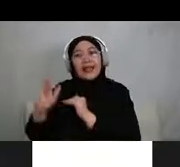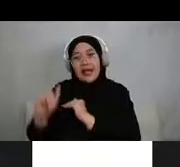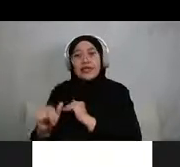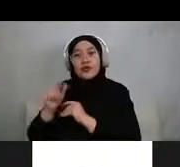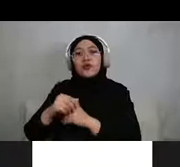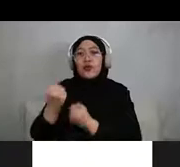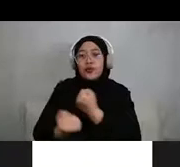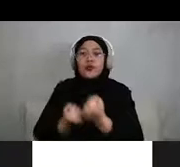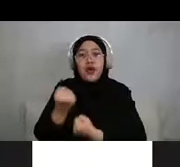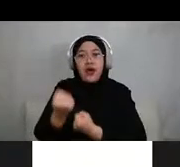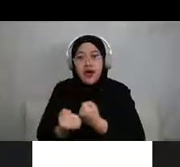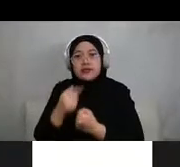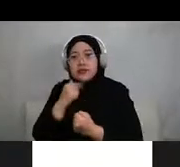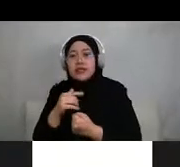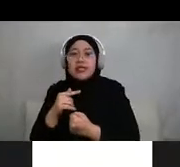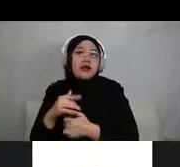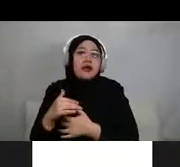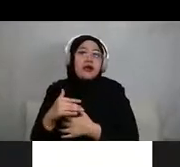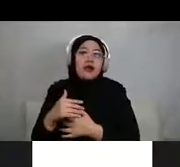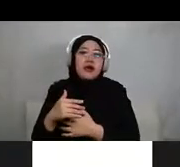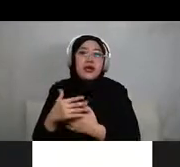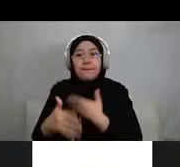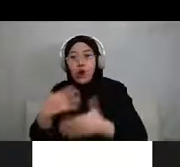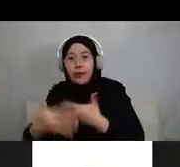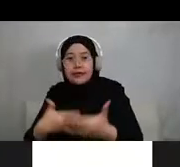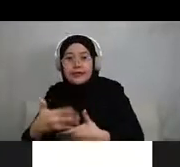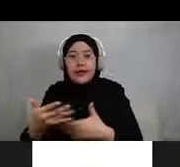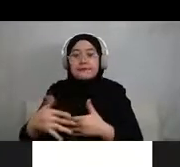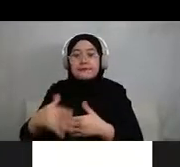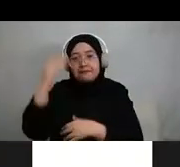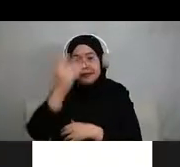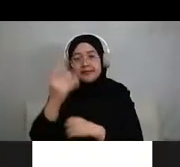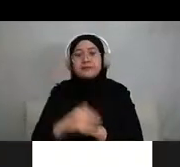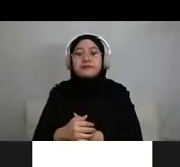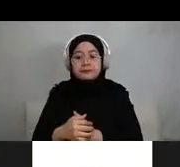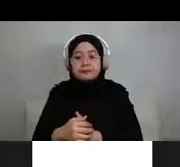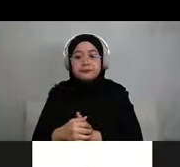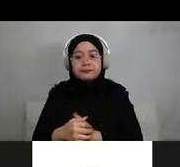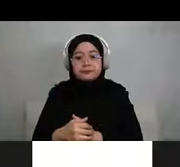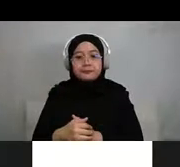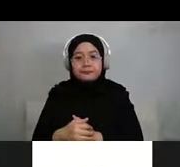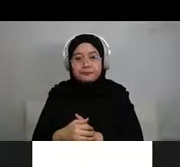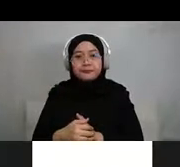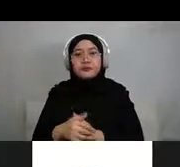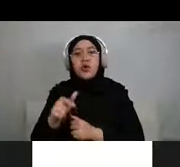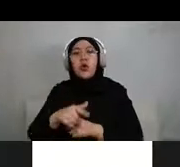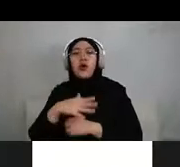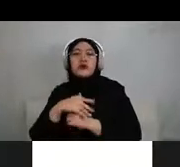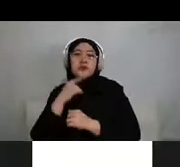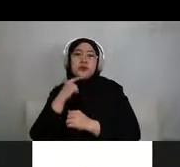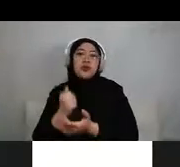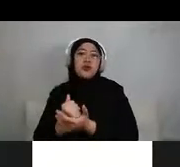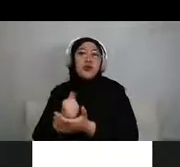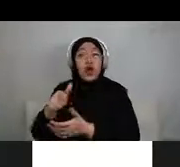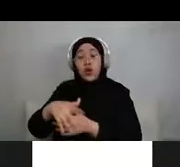first day. So instead of the e-bus costing more, it actually ends up costing less for the bus operating company using this